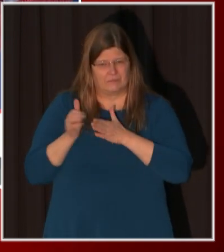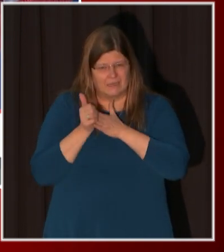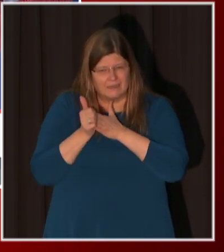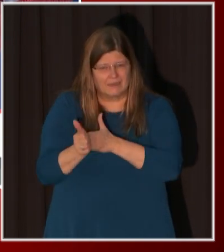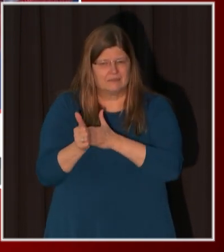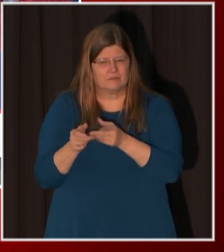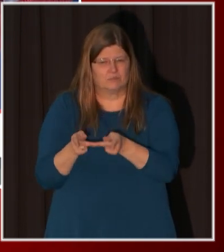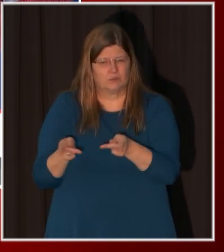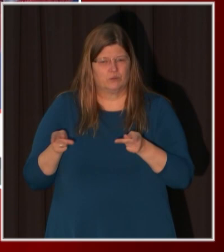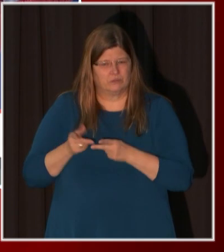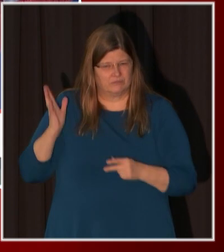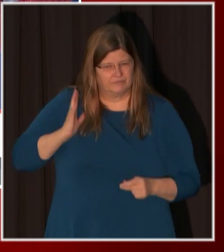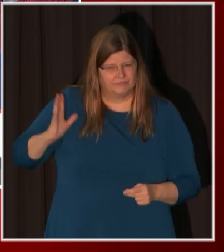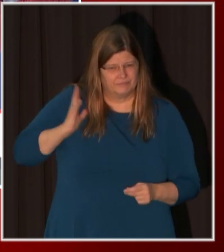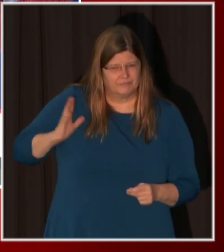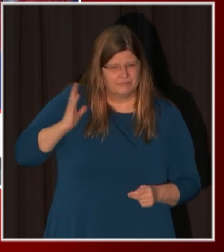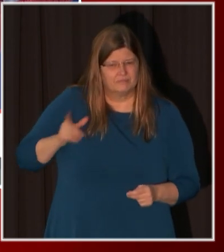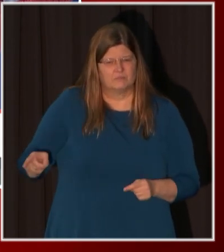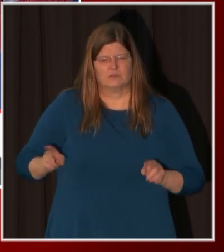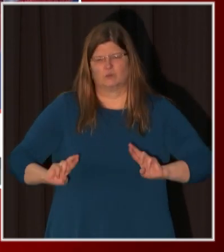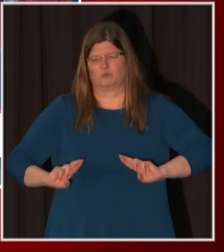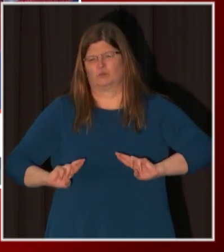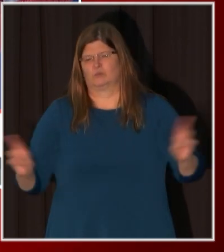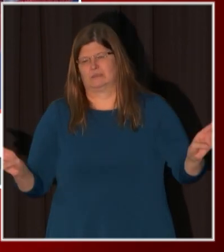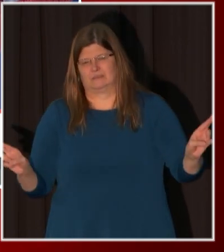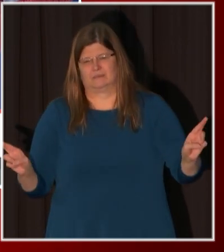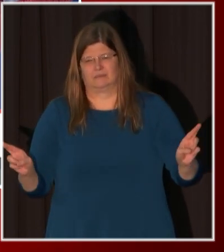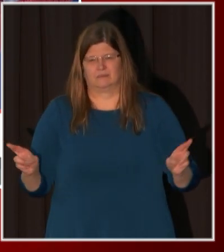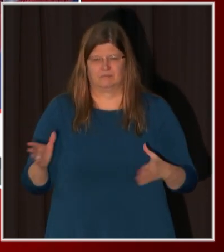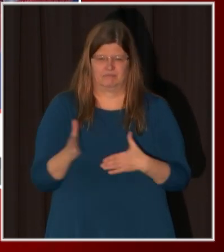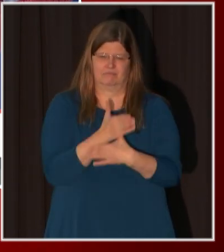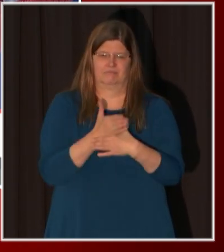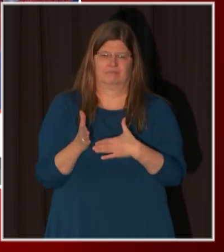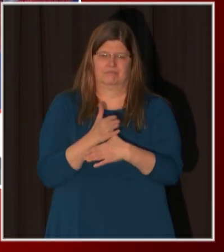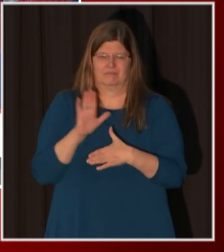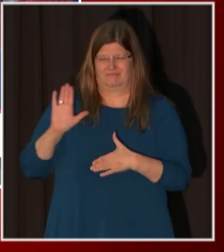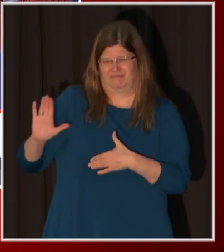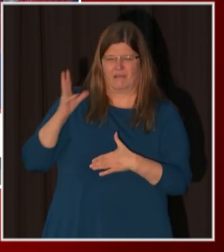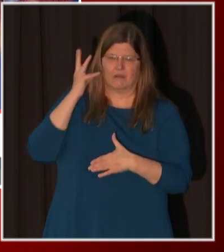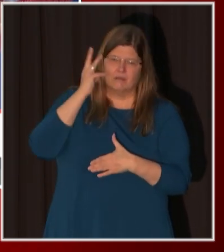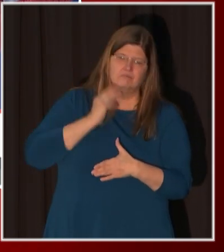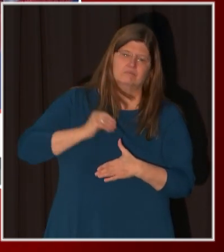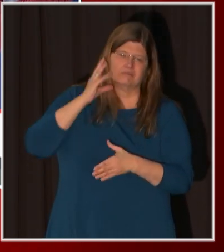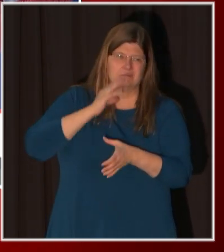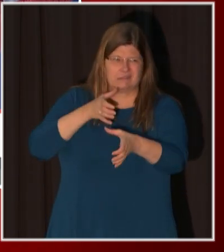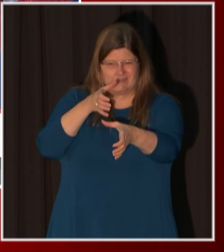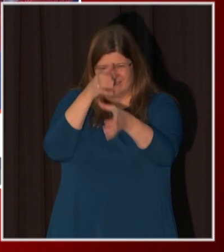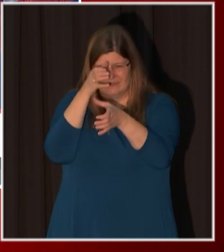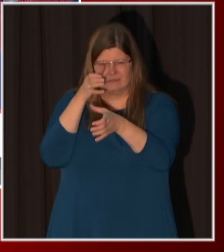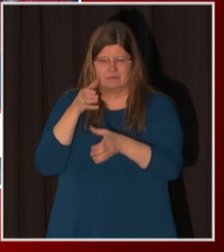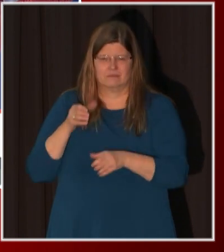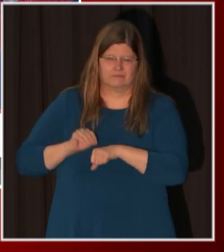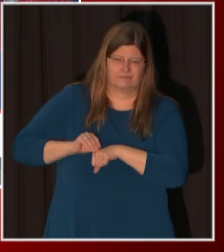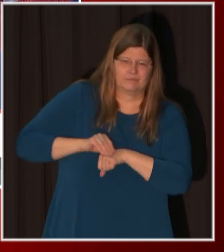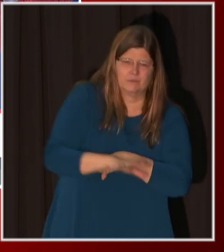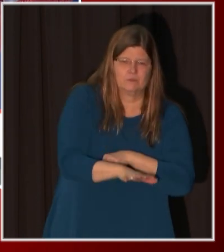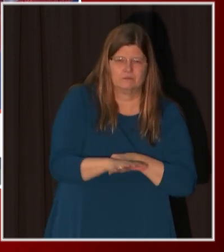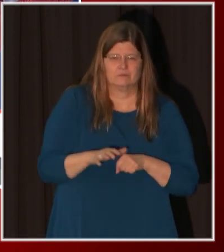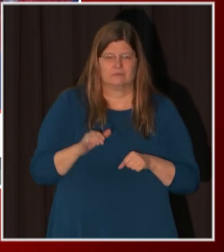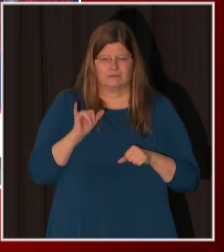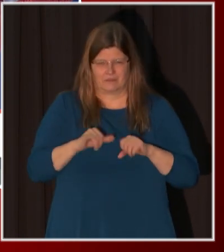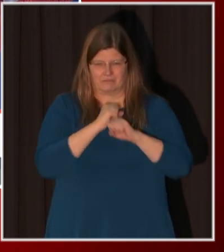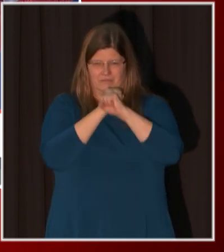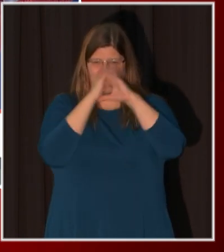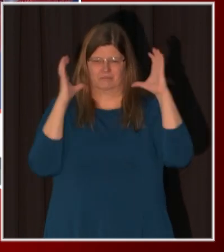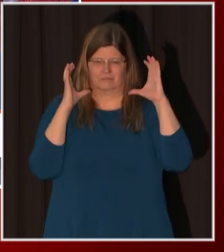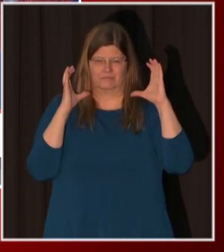and is prepared to bring that type of experience and vision to this